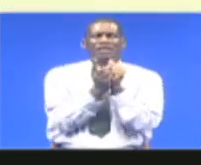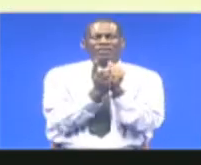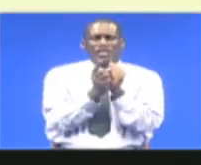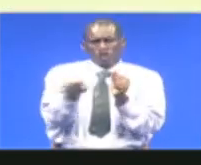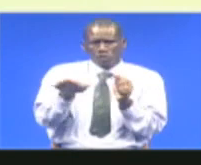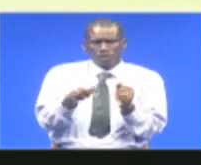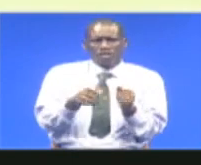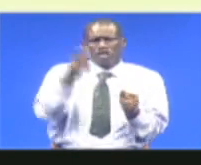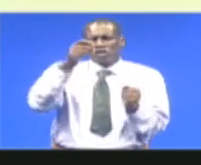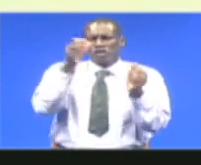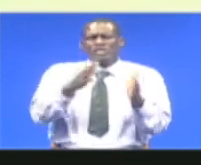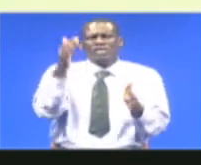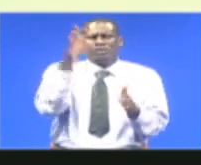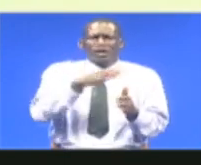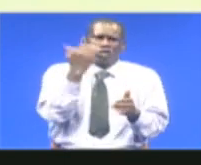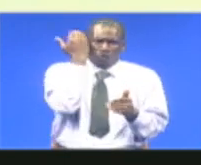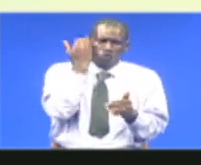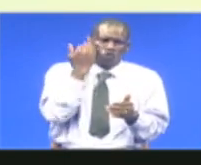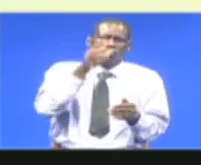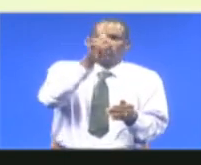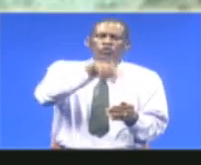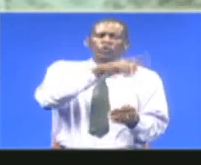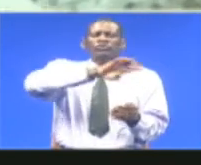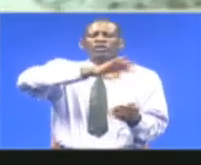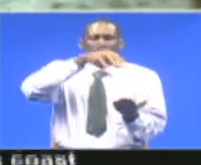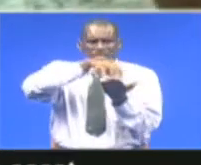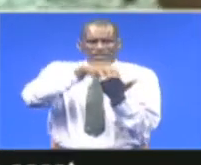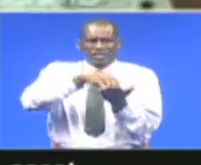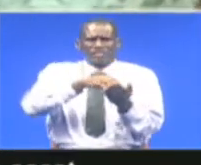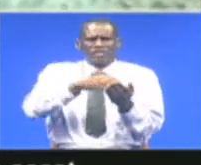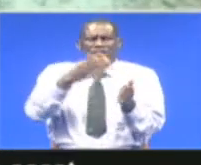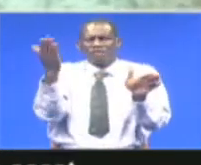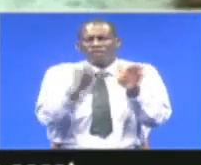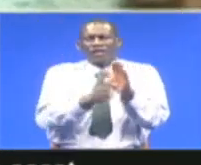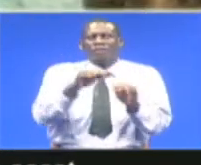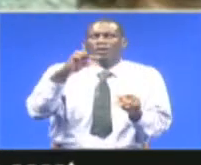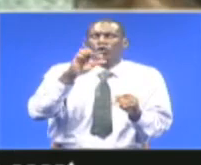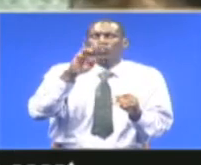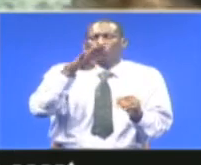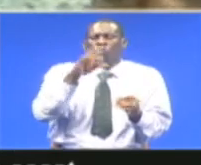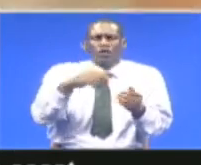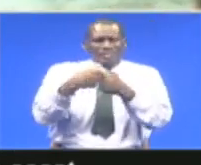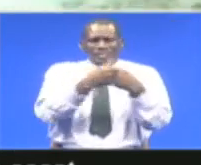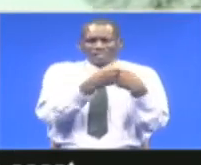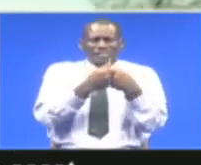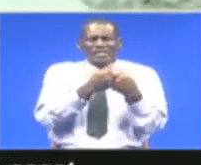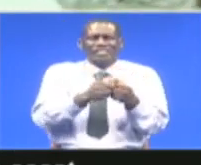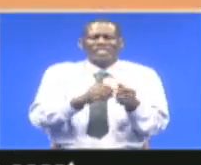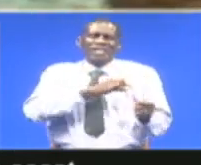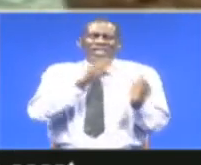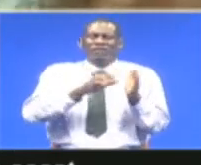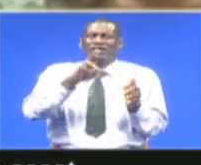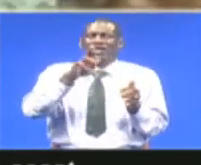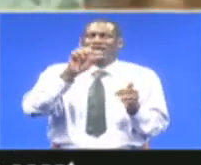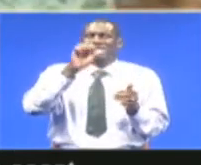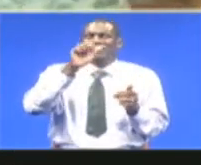returned to the courtroom to throw out another petition filed by Nicholas Gumbo, challenging Governor Rasanga's election.